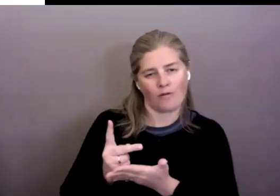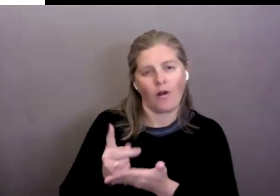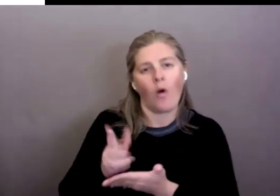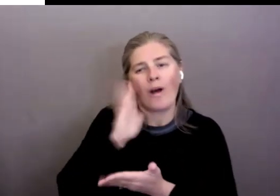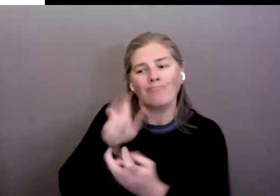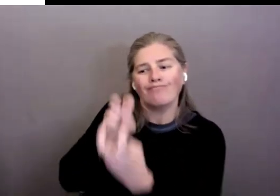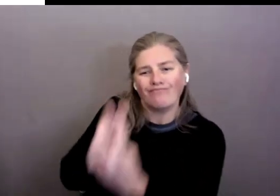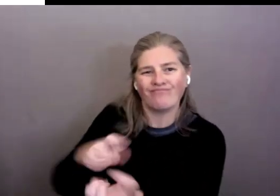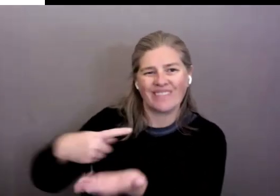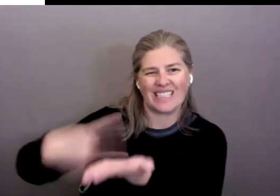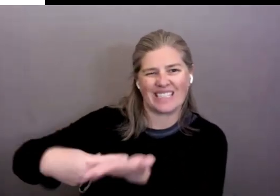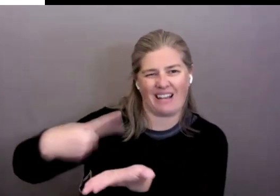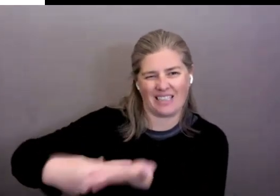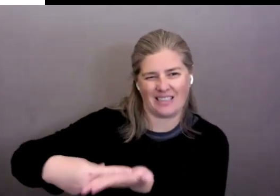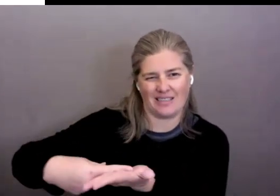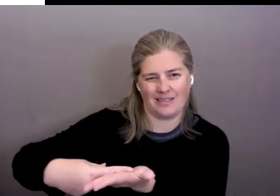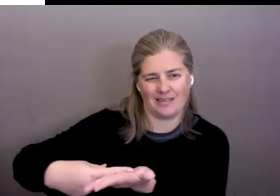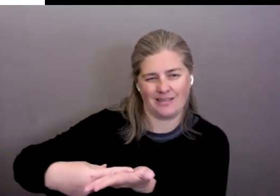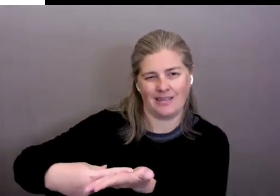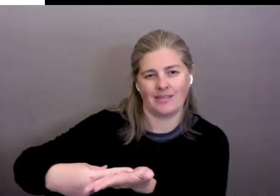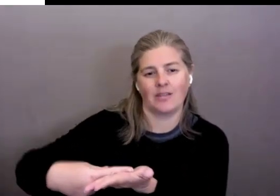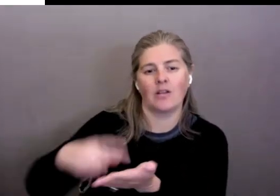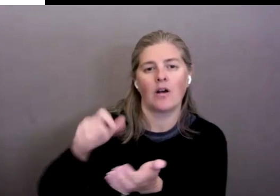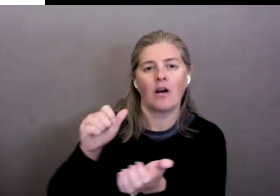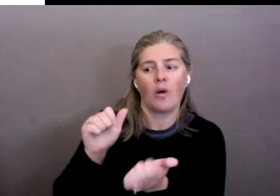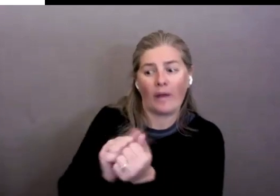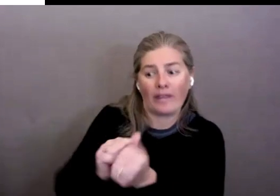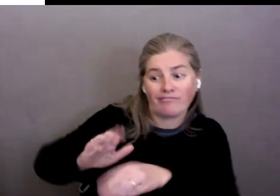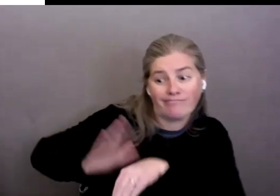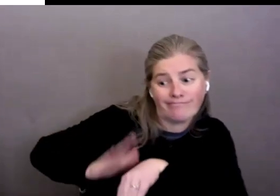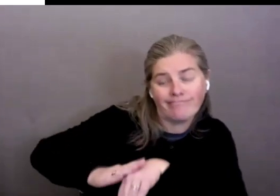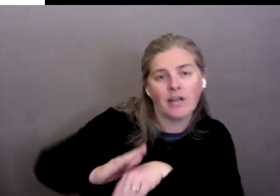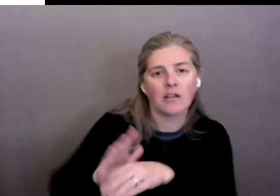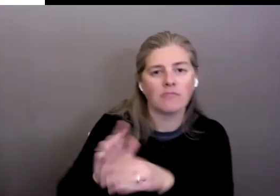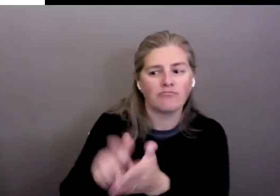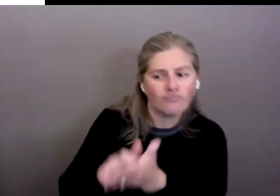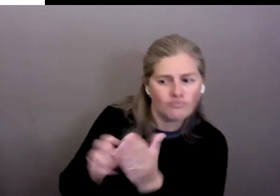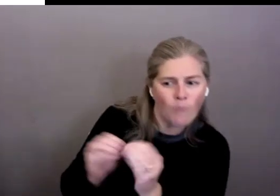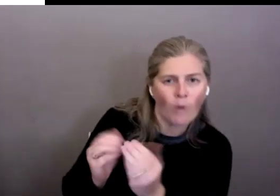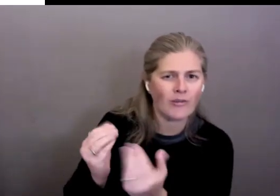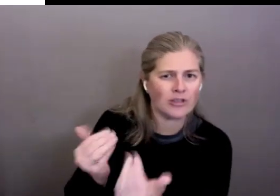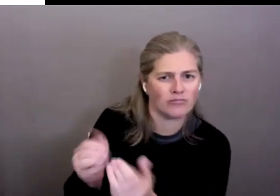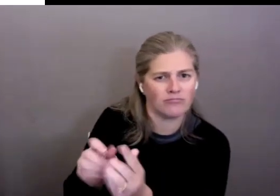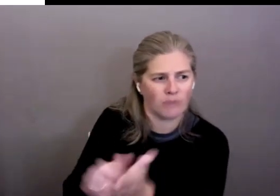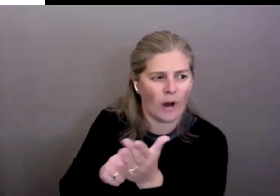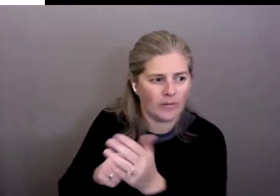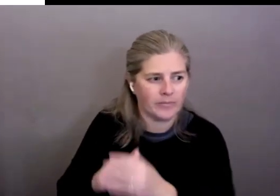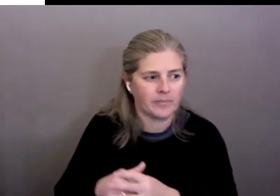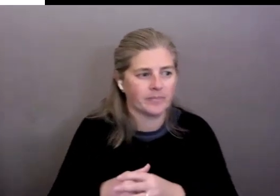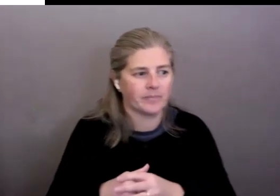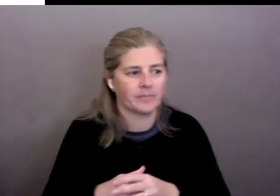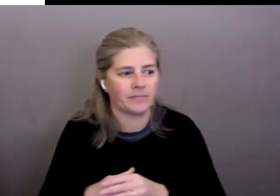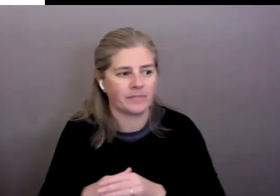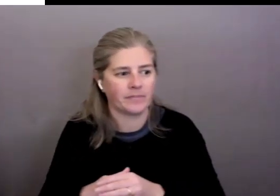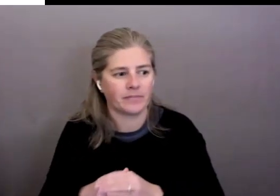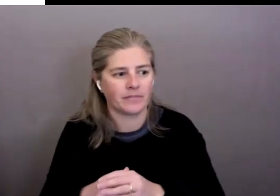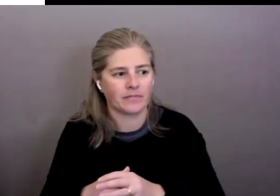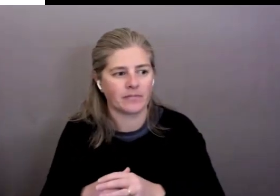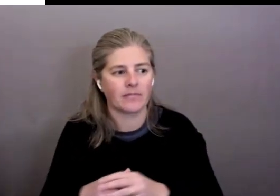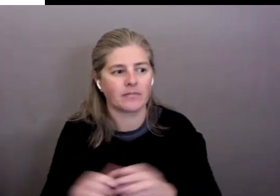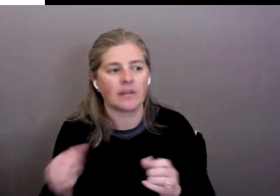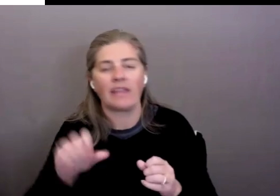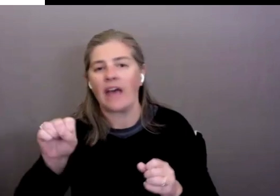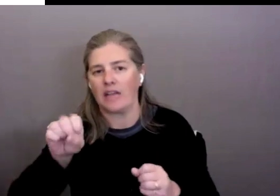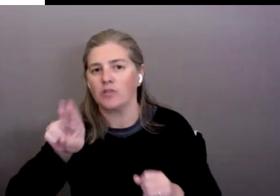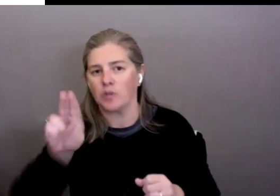or with or the provision of further information from the AAA. The blue text. The